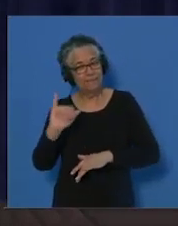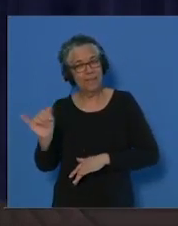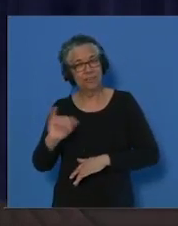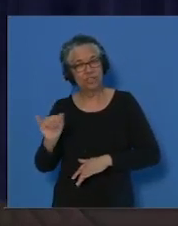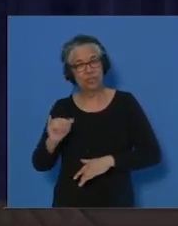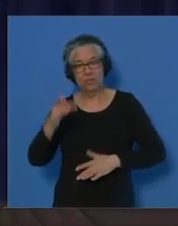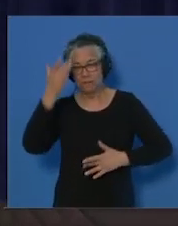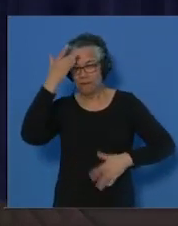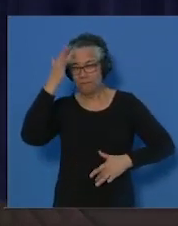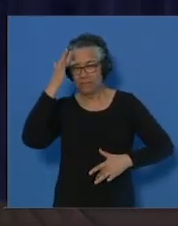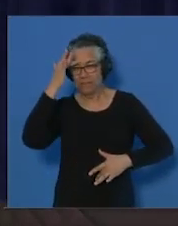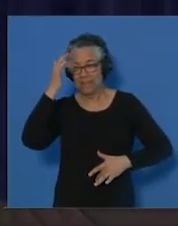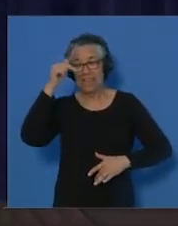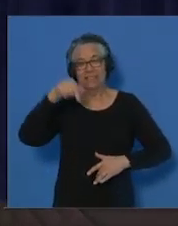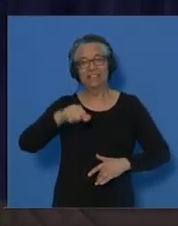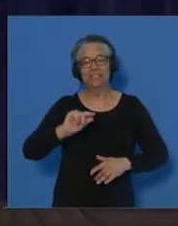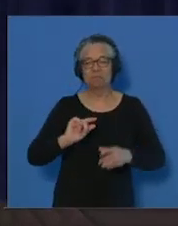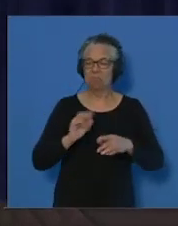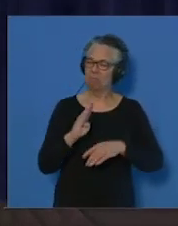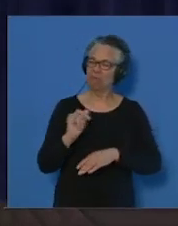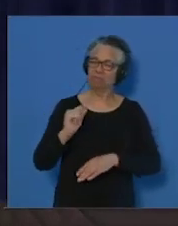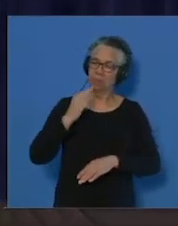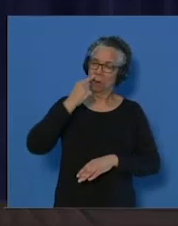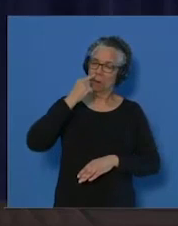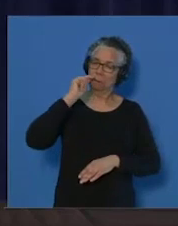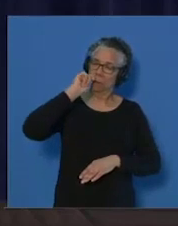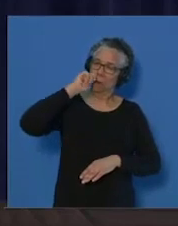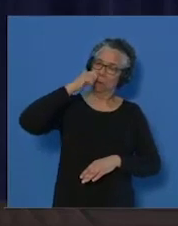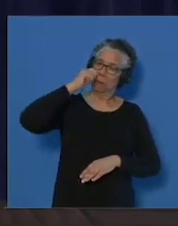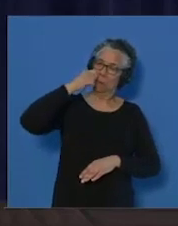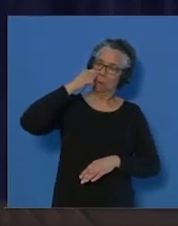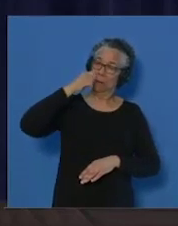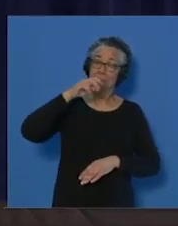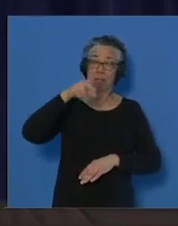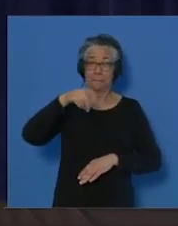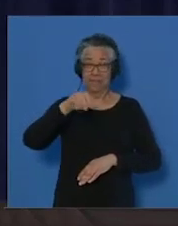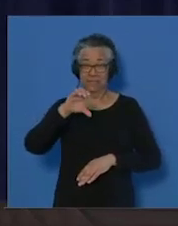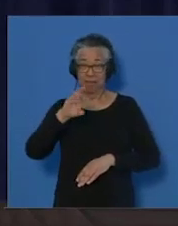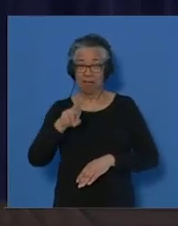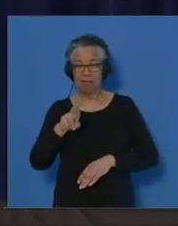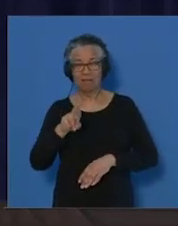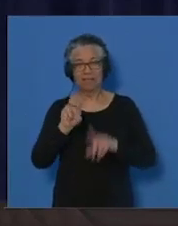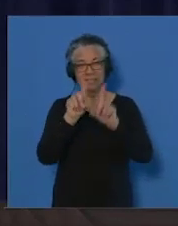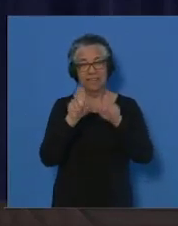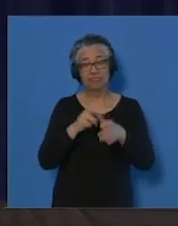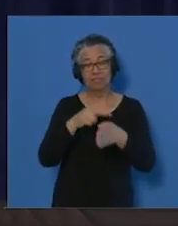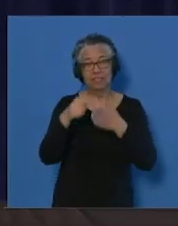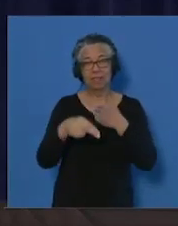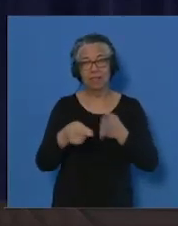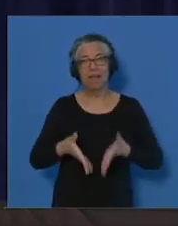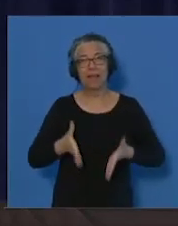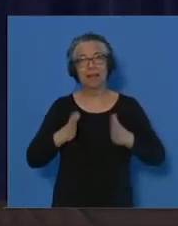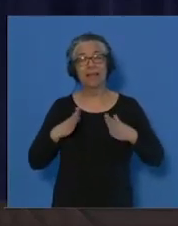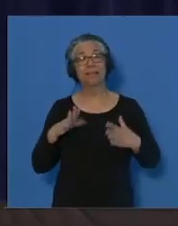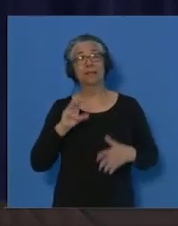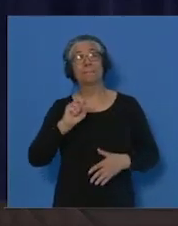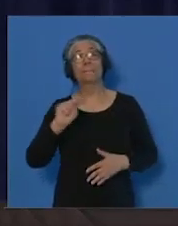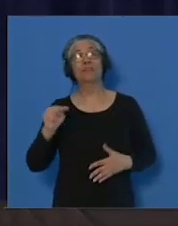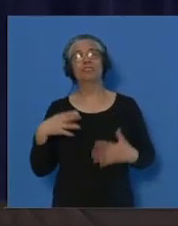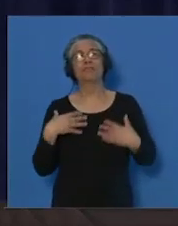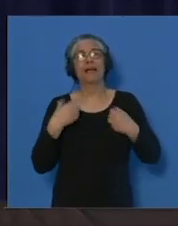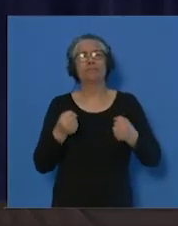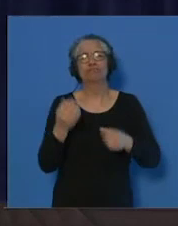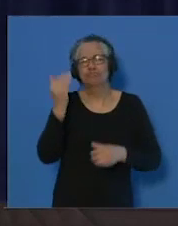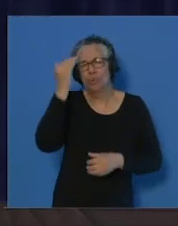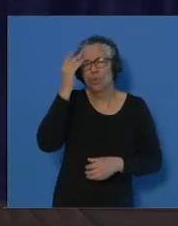is administered through a nasal swab. PCR test results enable the Ministry of Health to detect who has an